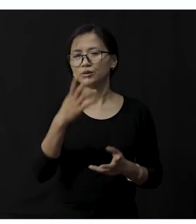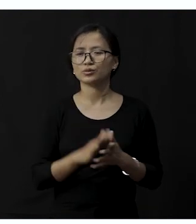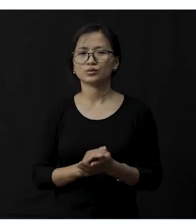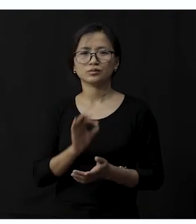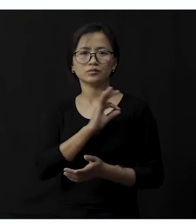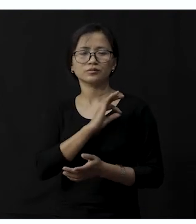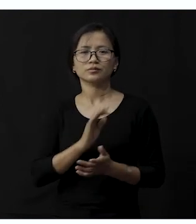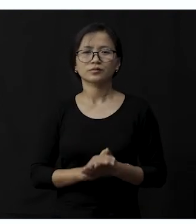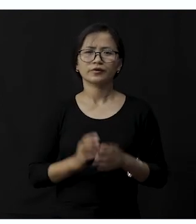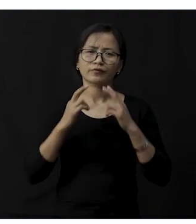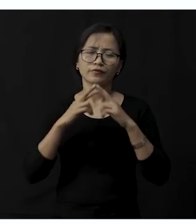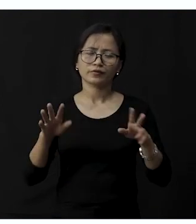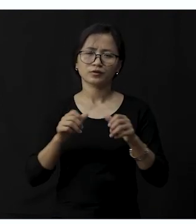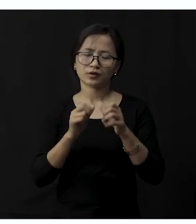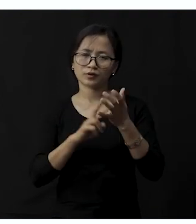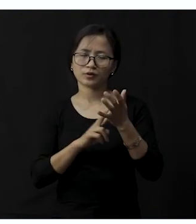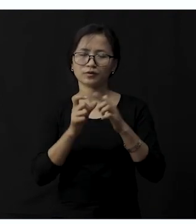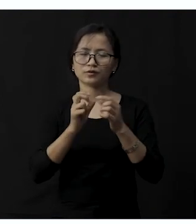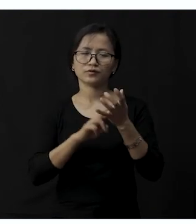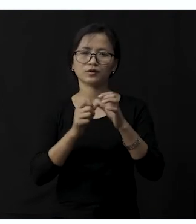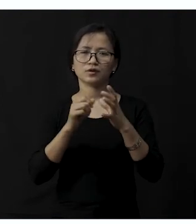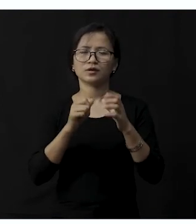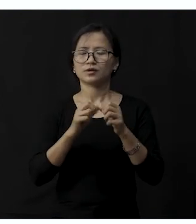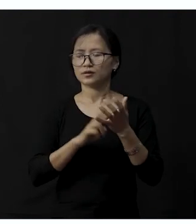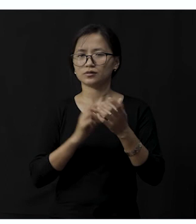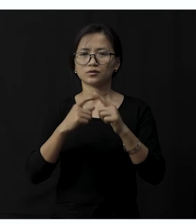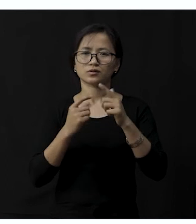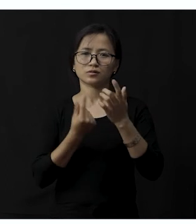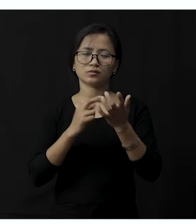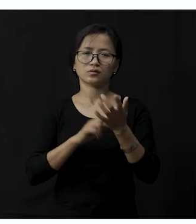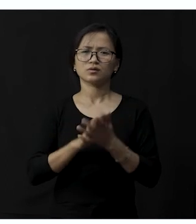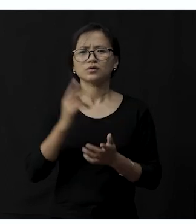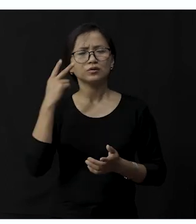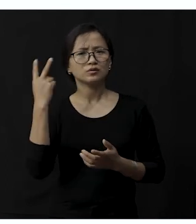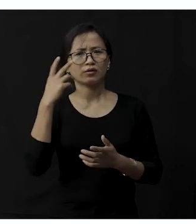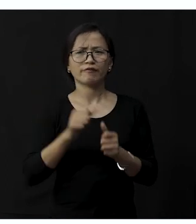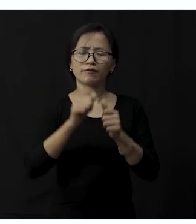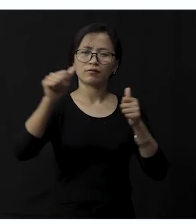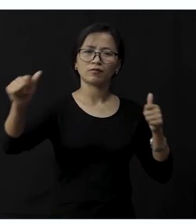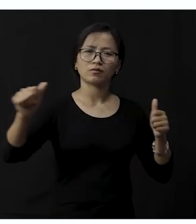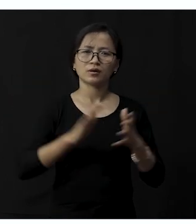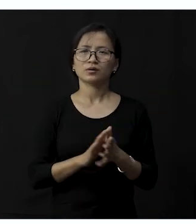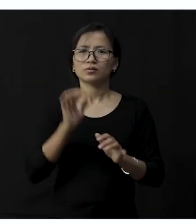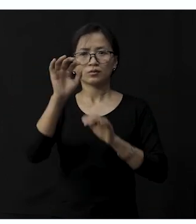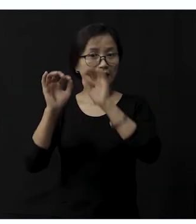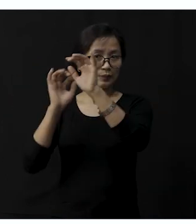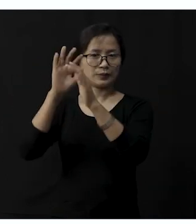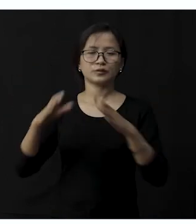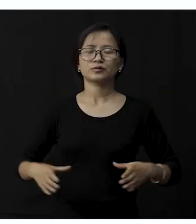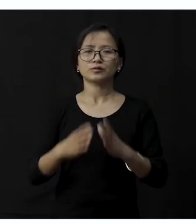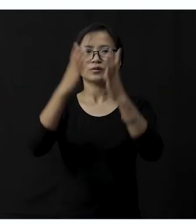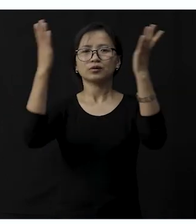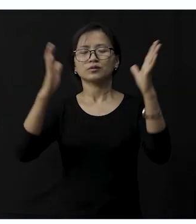very adventurous. What is adventurous? When you go out, travel far and want to climb up the trees, want to climb